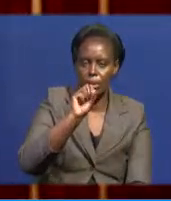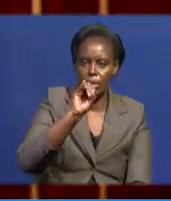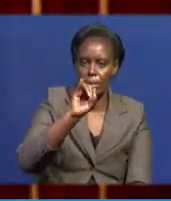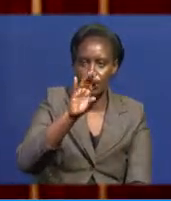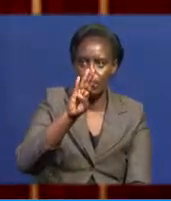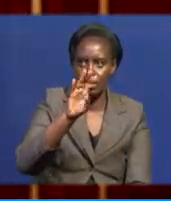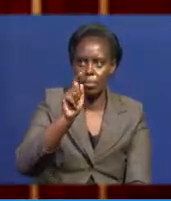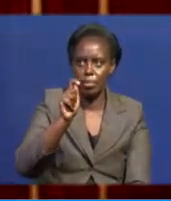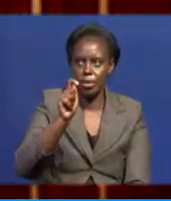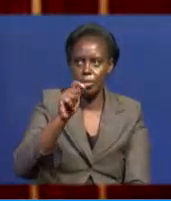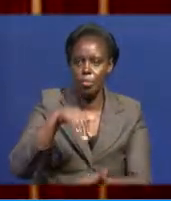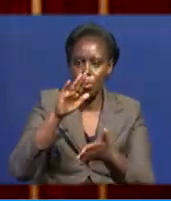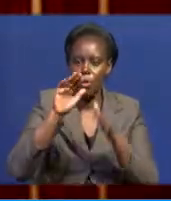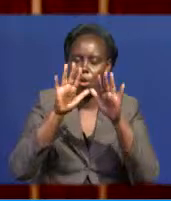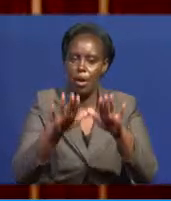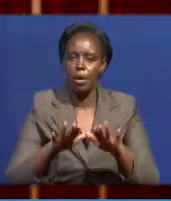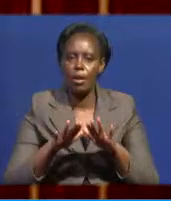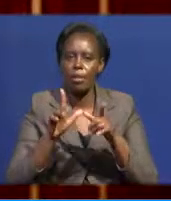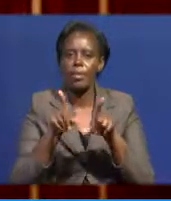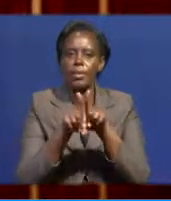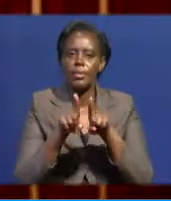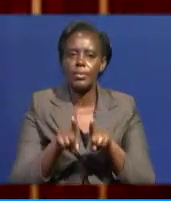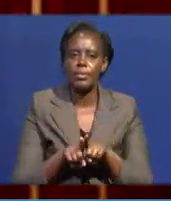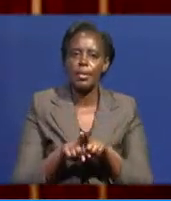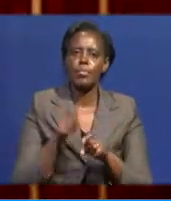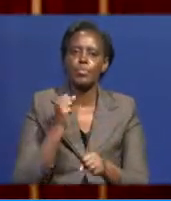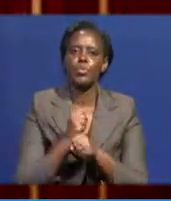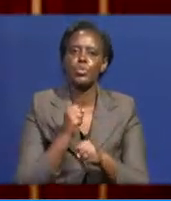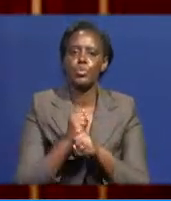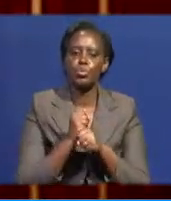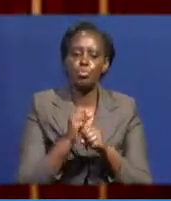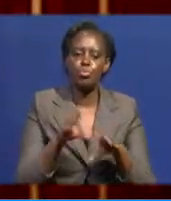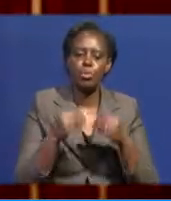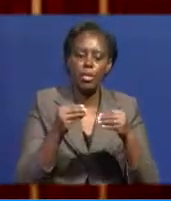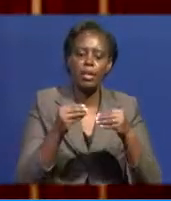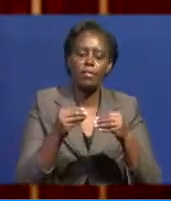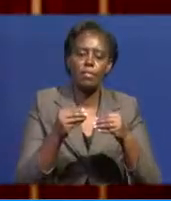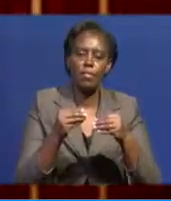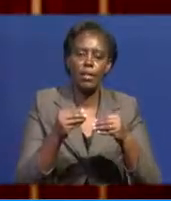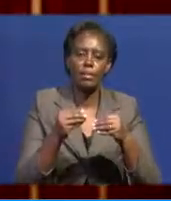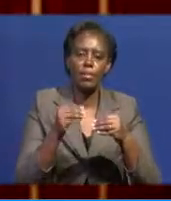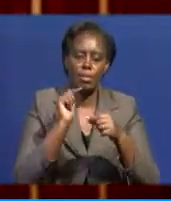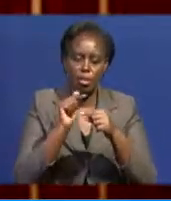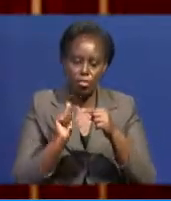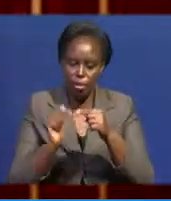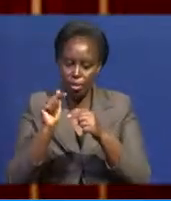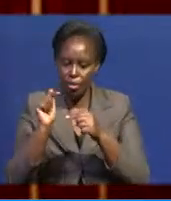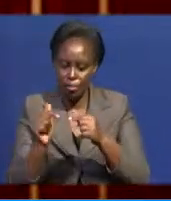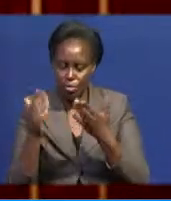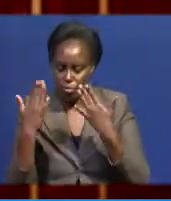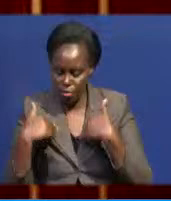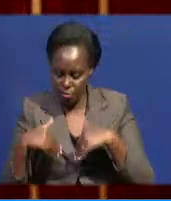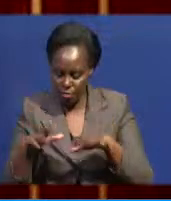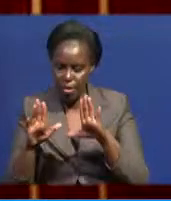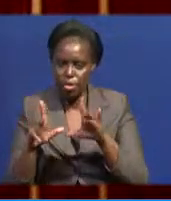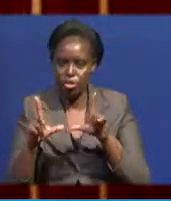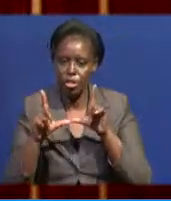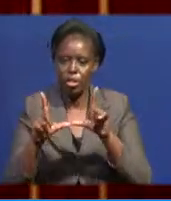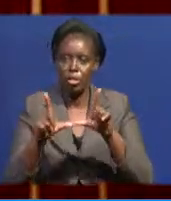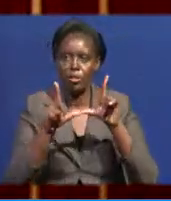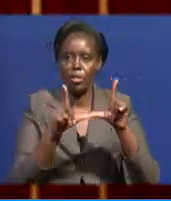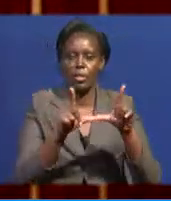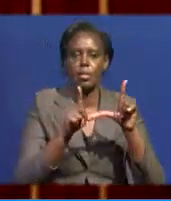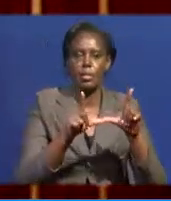we'll be more careful so that even as we do the adjudication, then we complete the titling for the schools. Thank